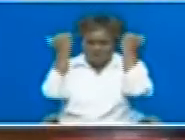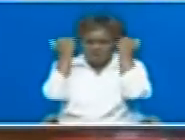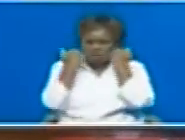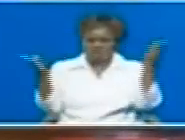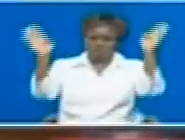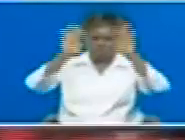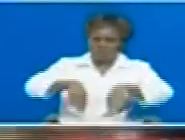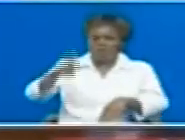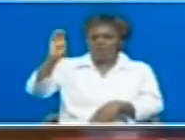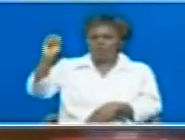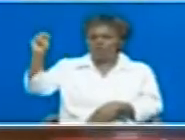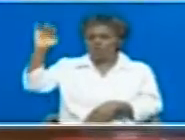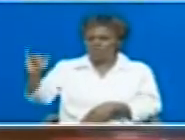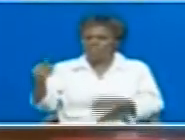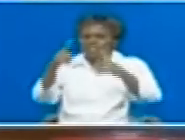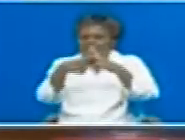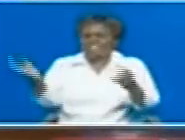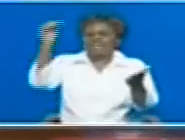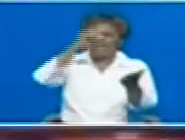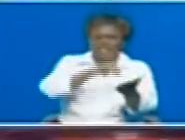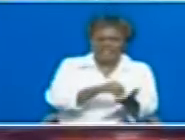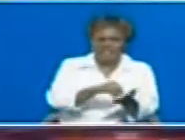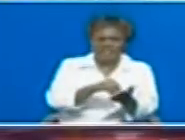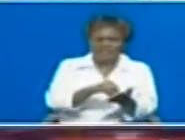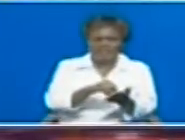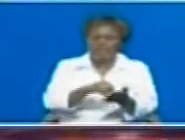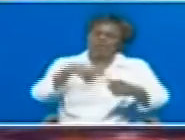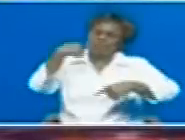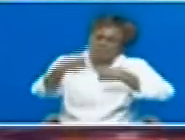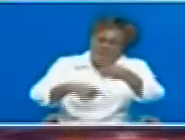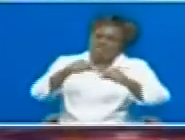Boniface comes back here and now starts saying, the case has not collapsed. It has not collapsed. Let the process go through it. Okay. So,